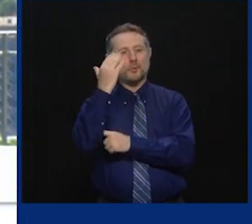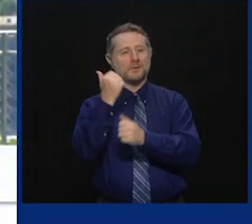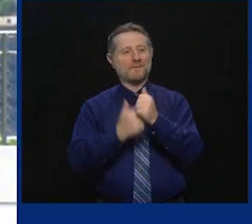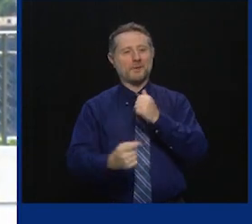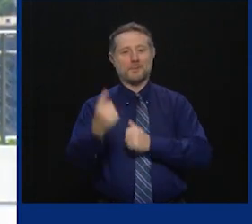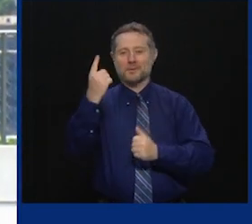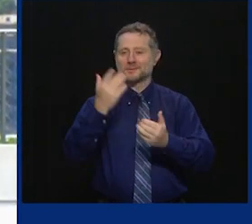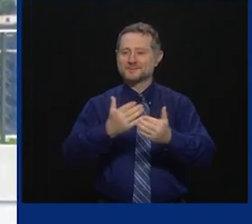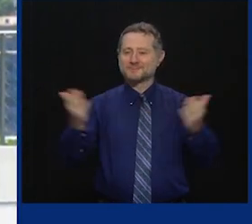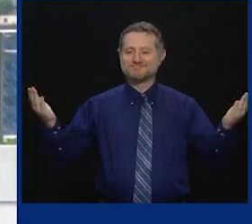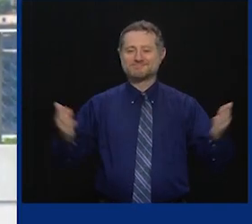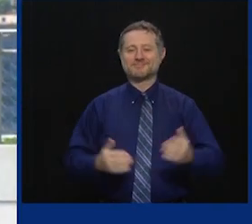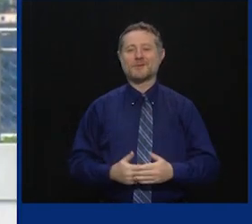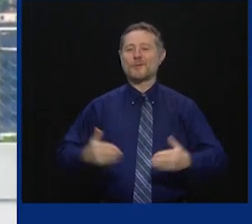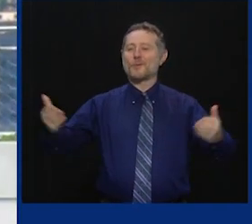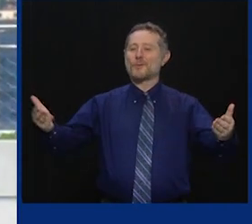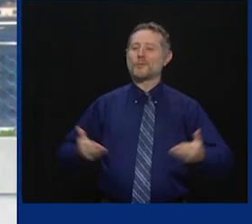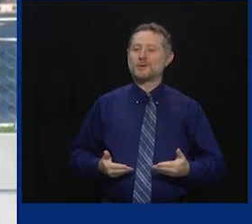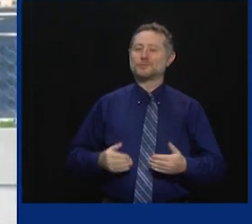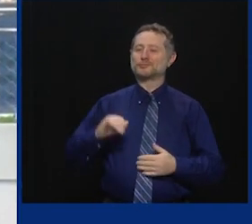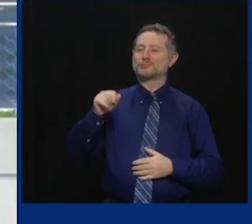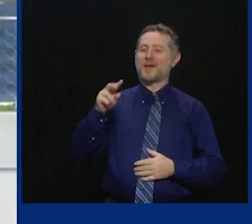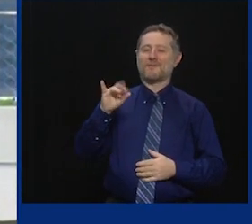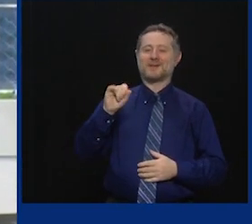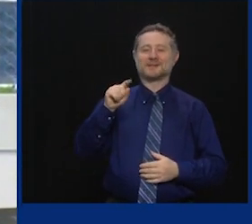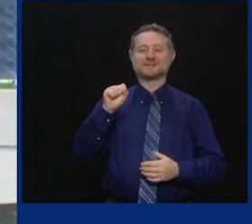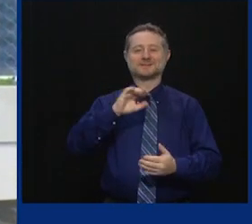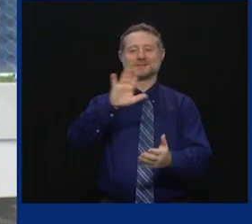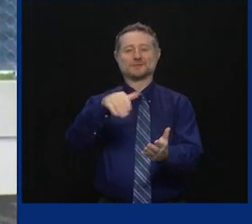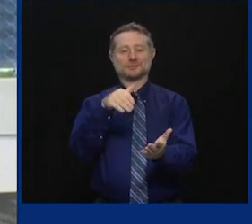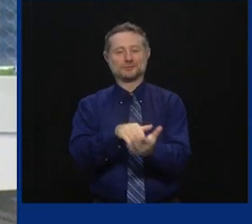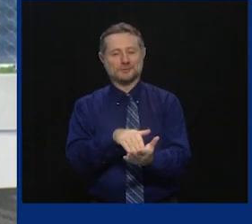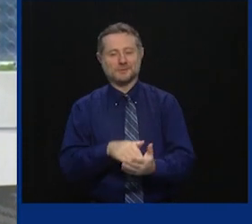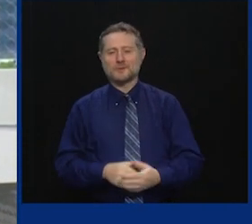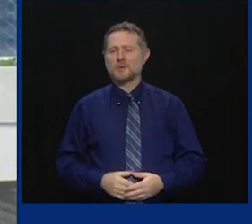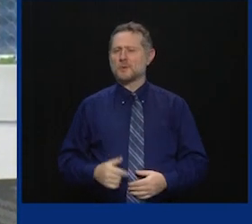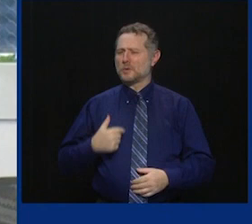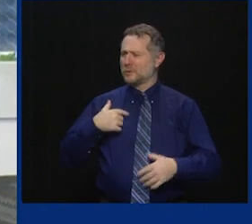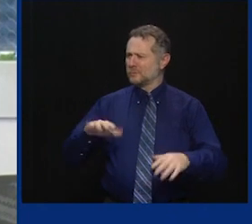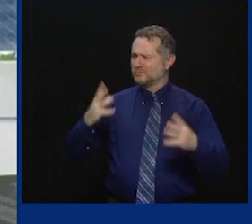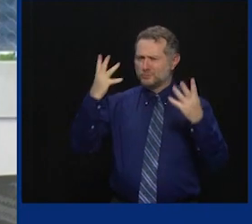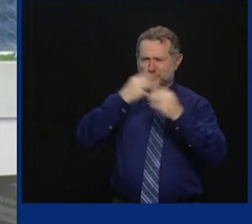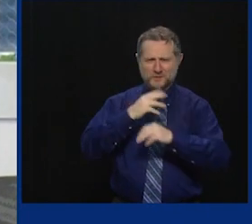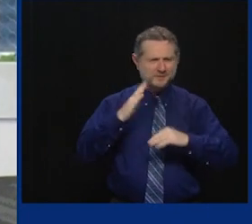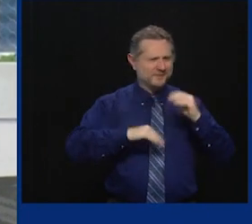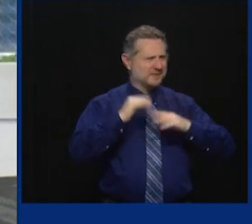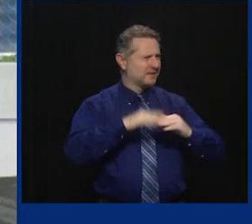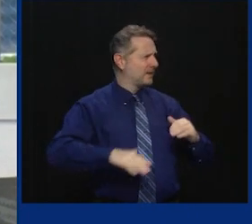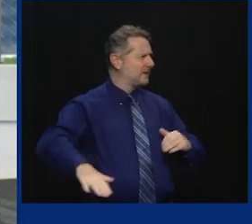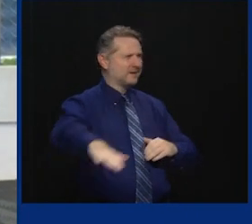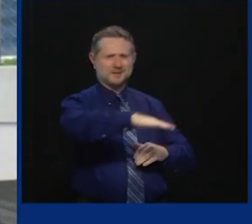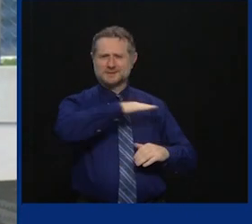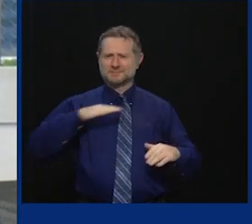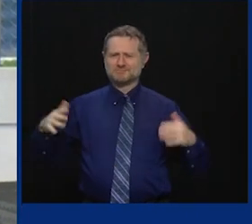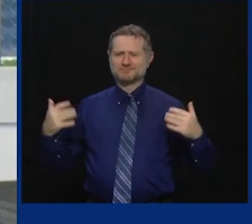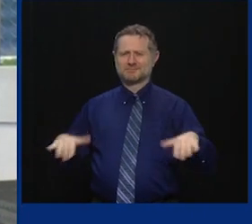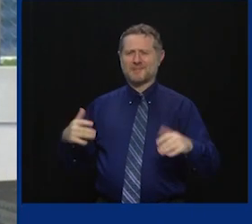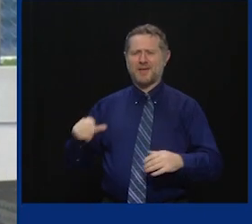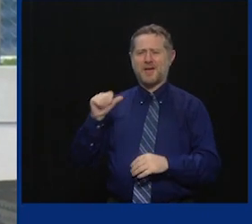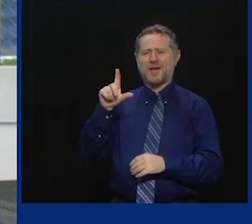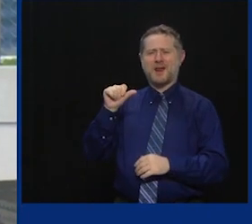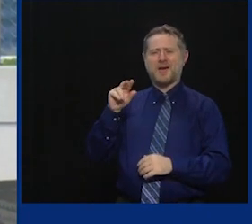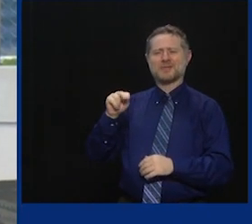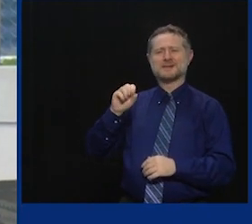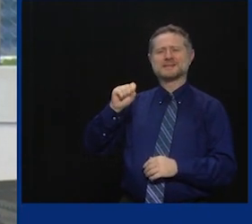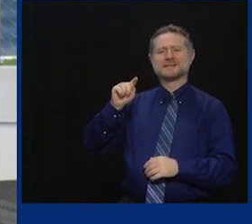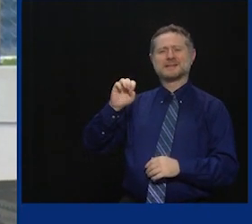The Javits Center here in Manhattan. What a beautiful facility this is. Alan Steele is truly a visionary. Some of the